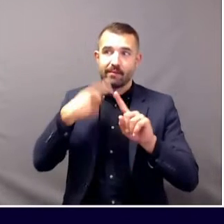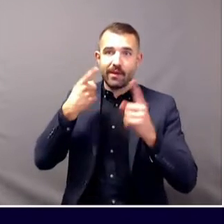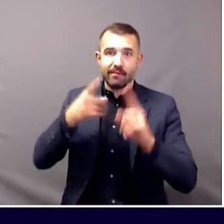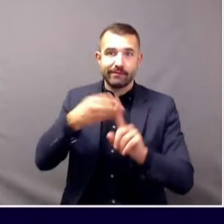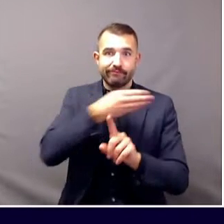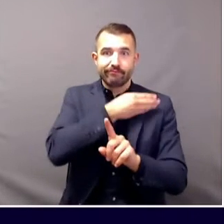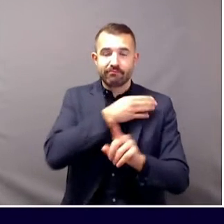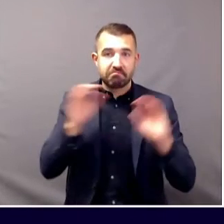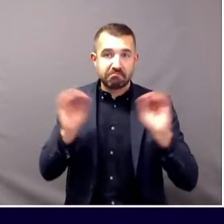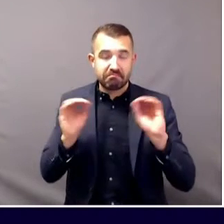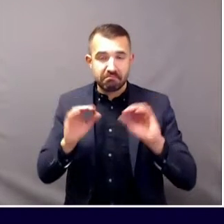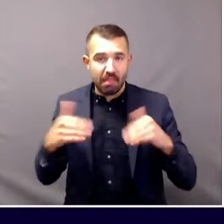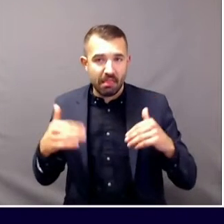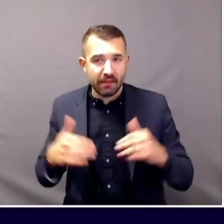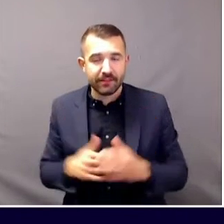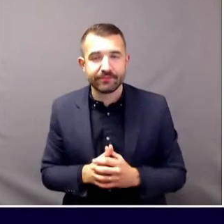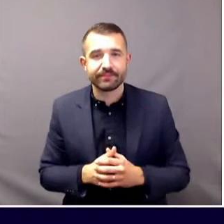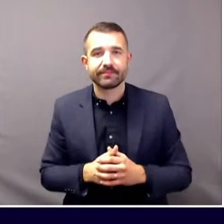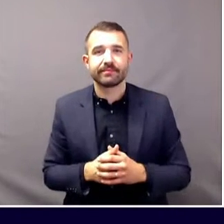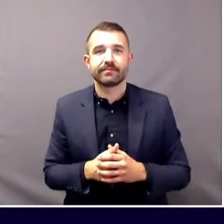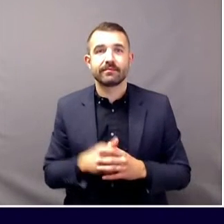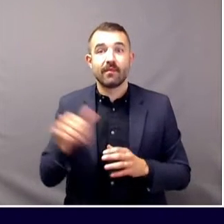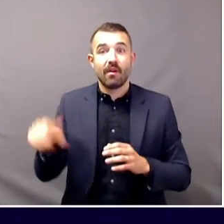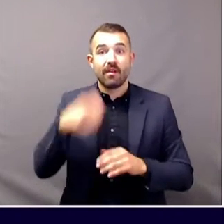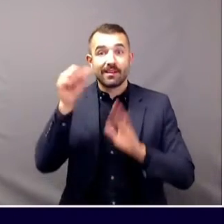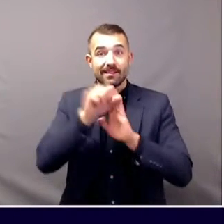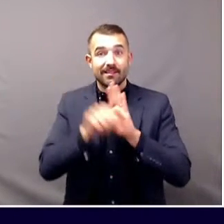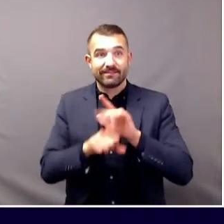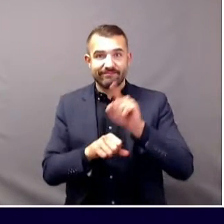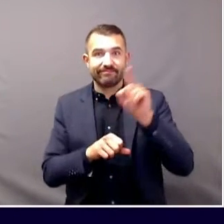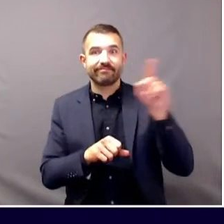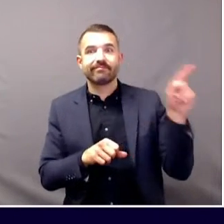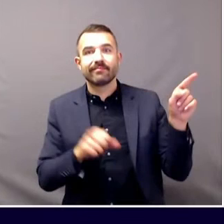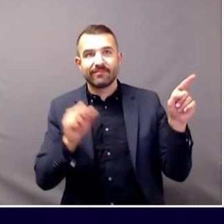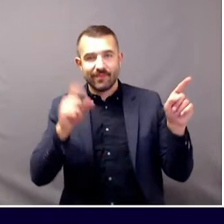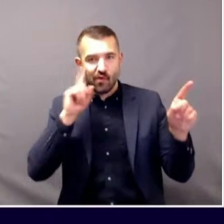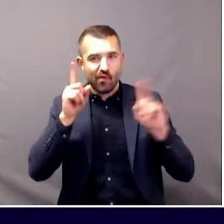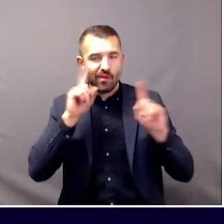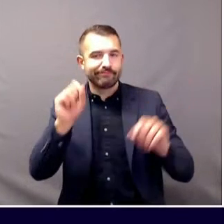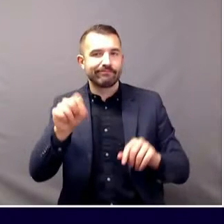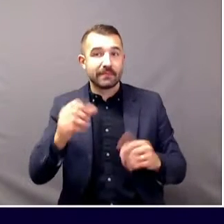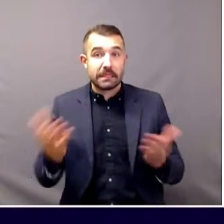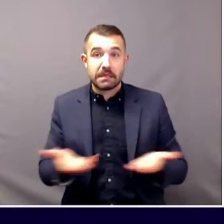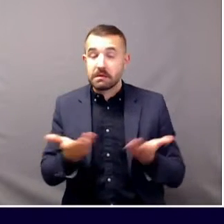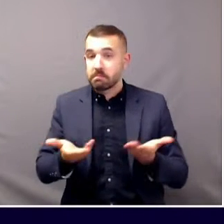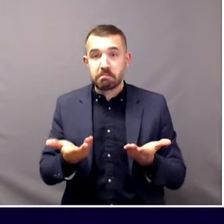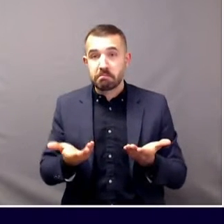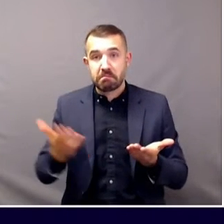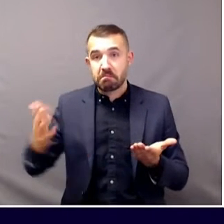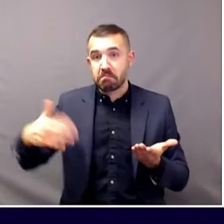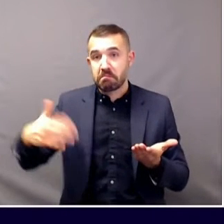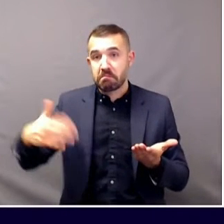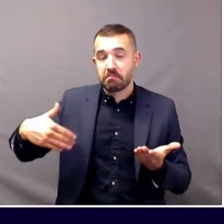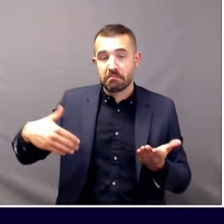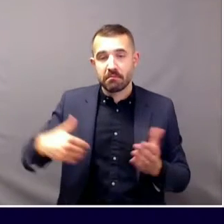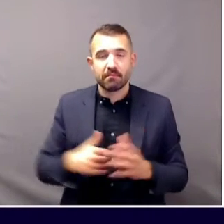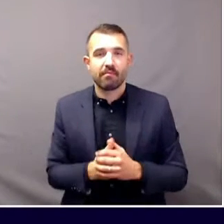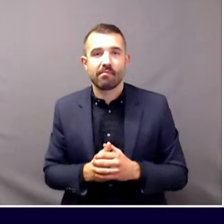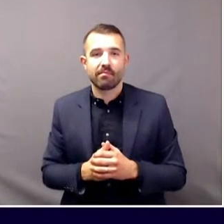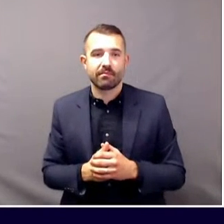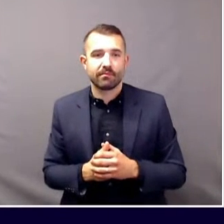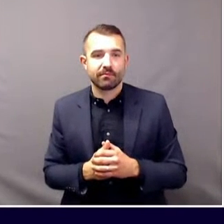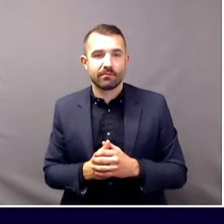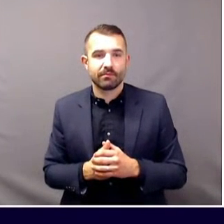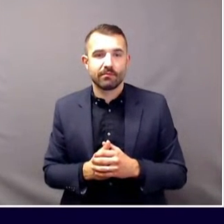expressed by counterparts of mine in other states. We haven't heard that, but I think your question